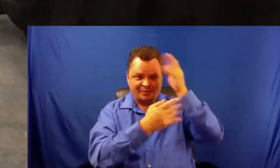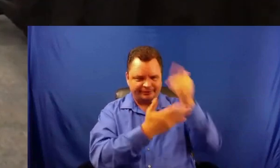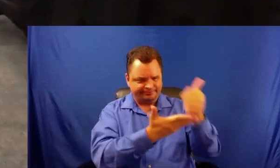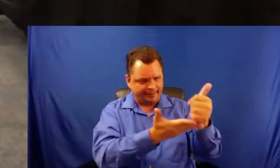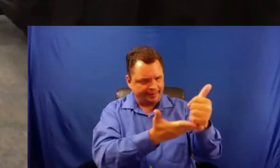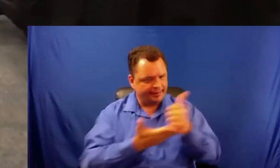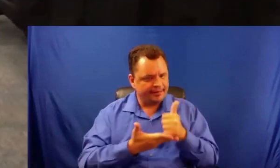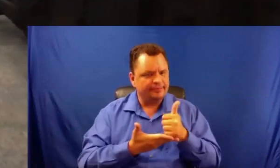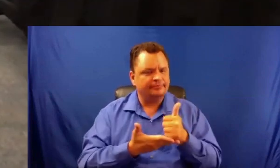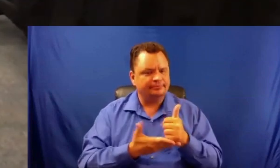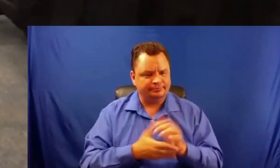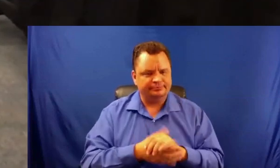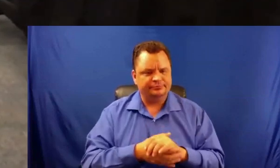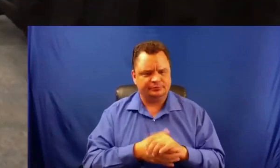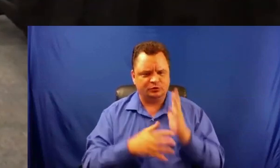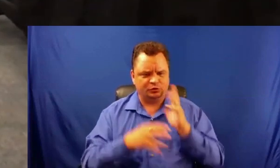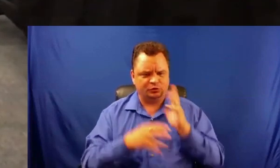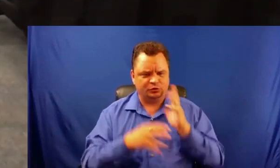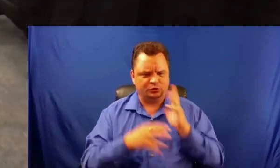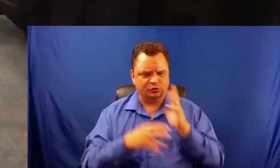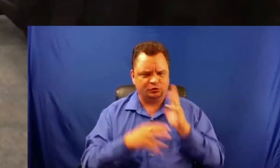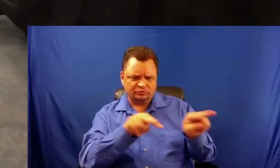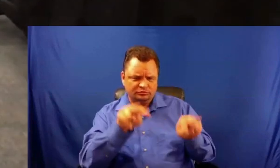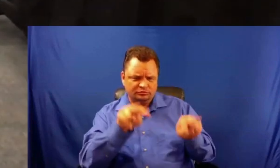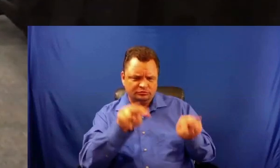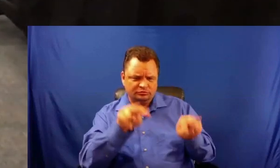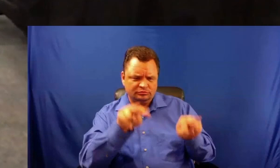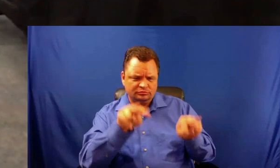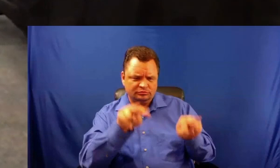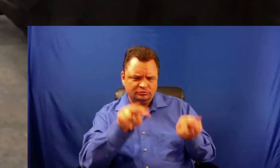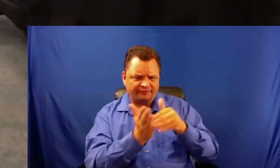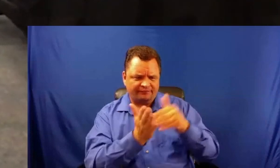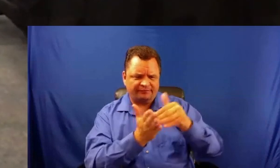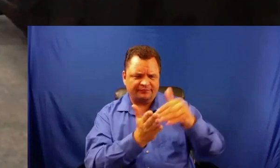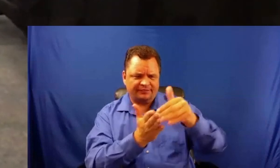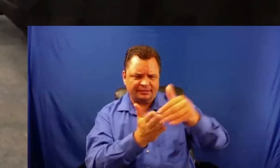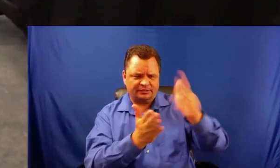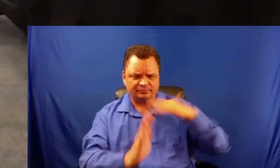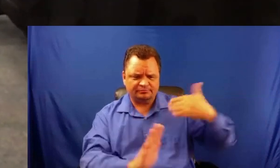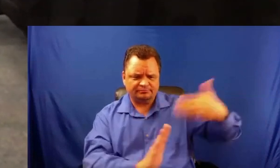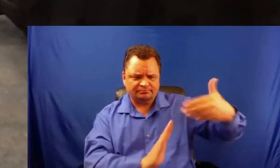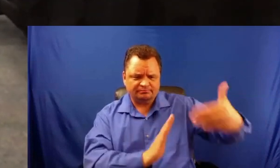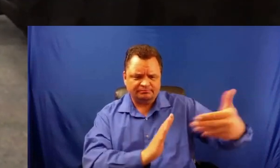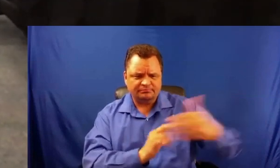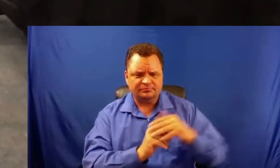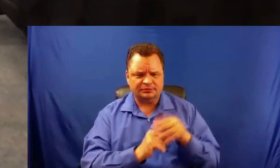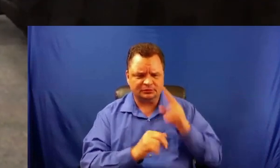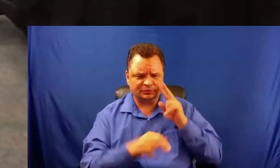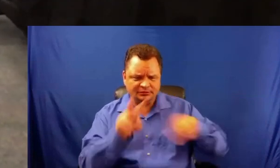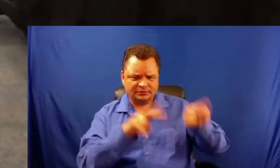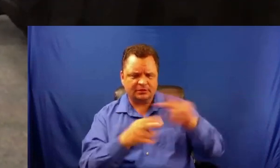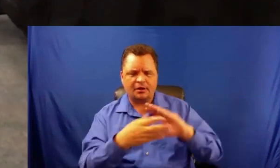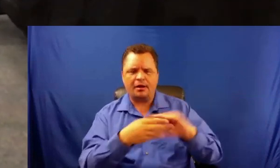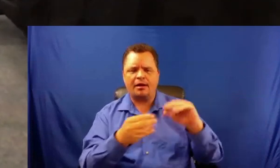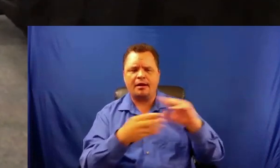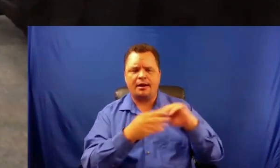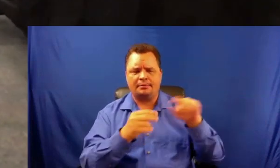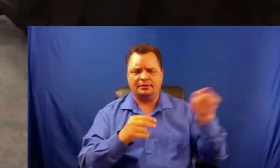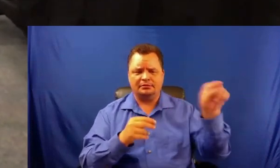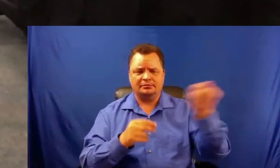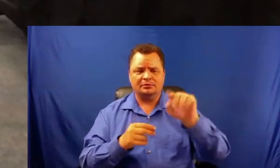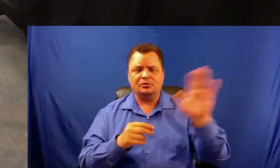to this frequently. And the other thing I'd like to comment on is your relationship with